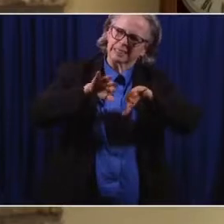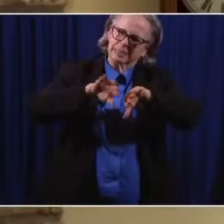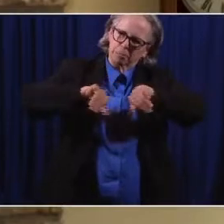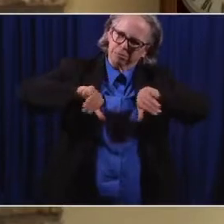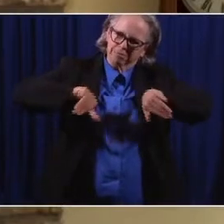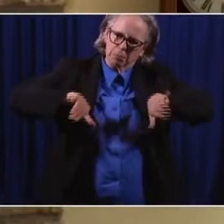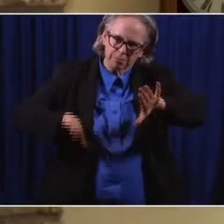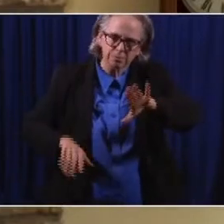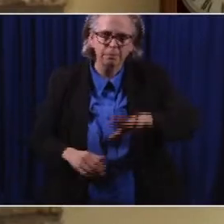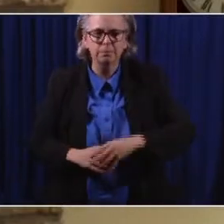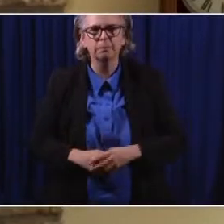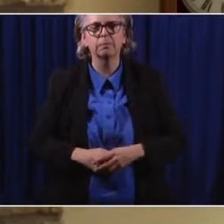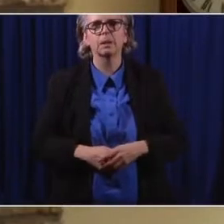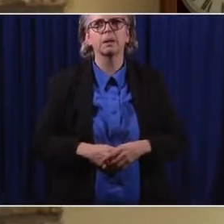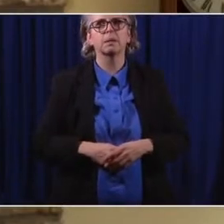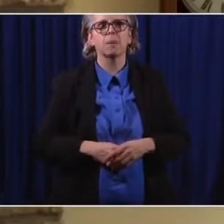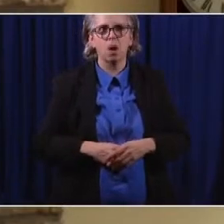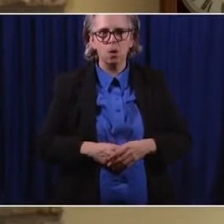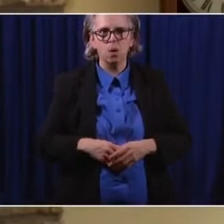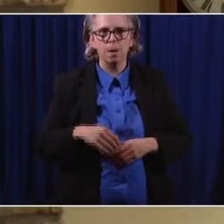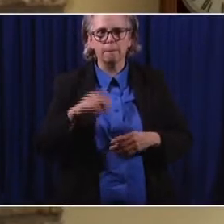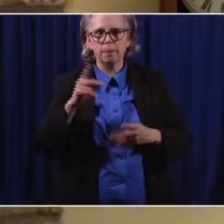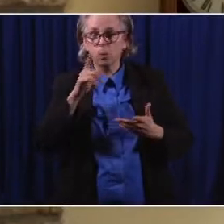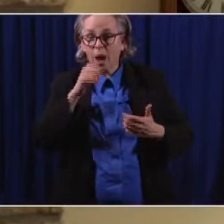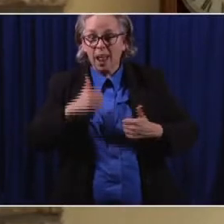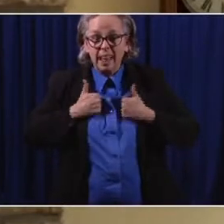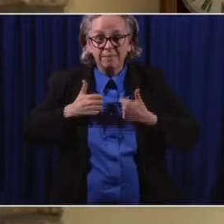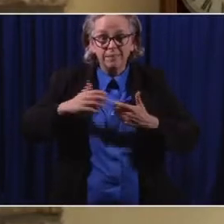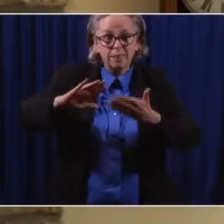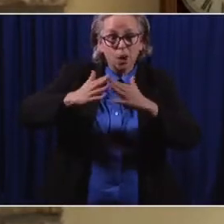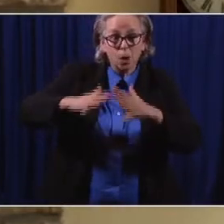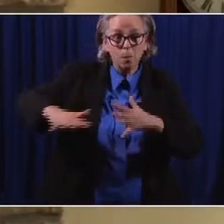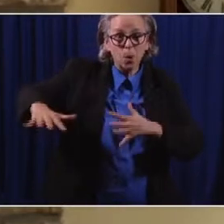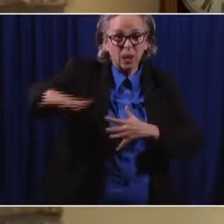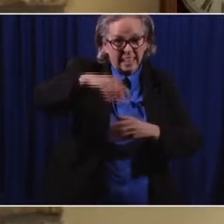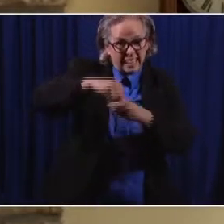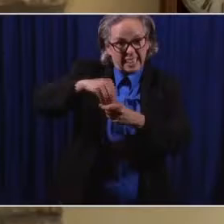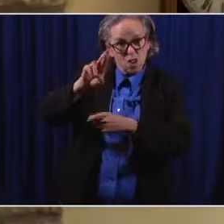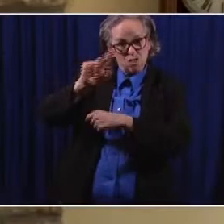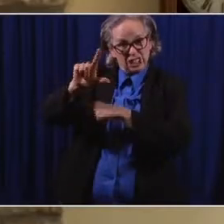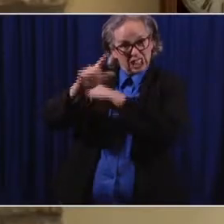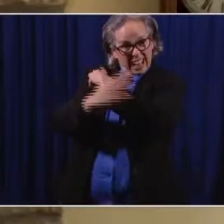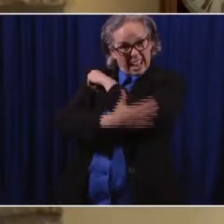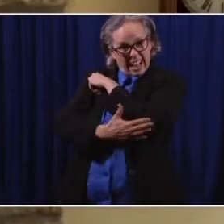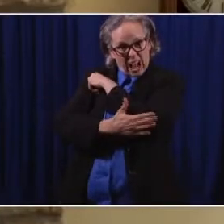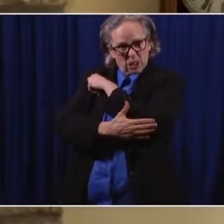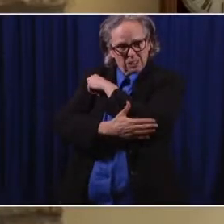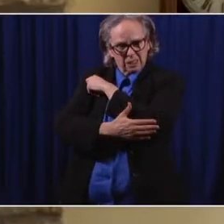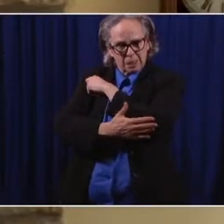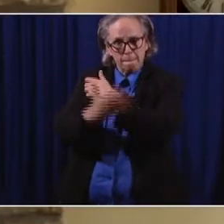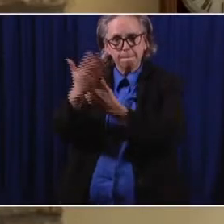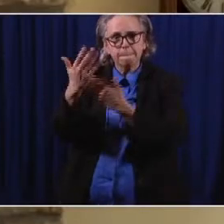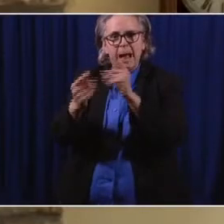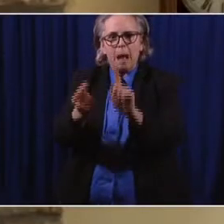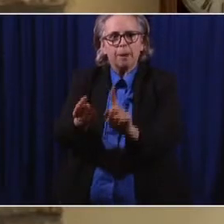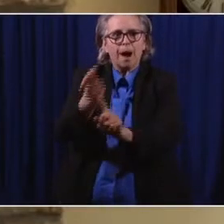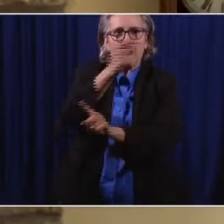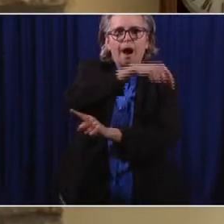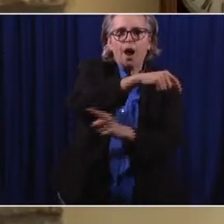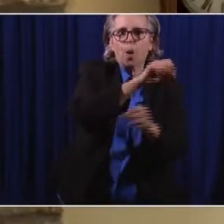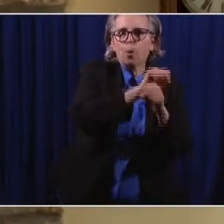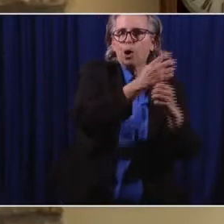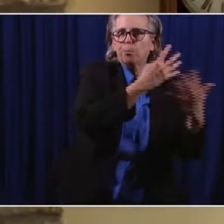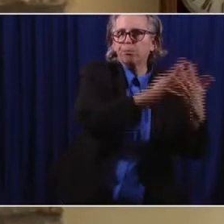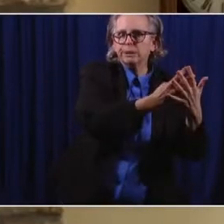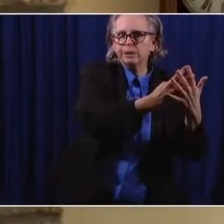people who live in Richland County work in the prison, as do people, I'm sure, from many counties around. And so,